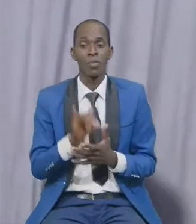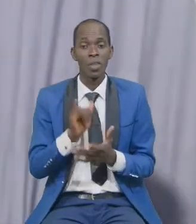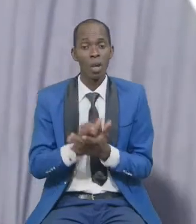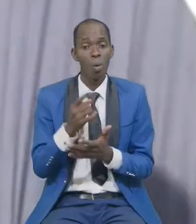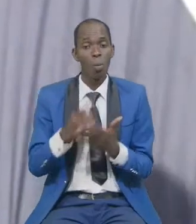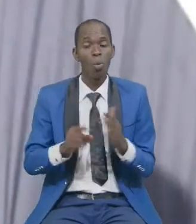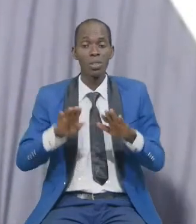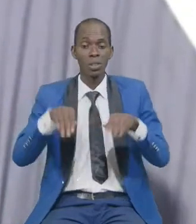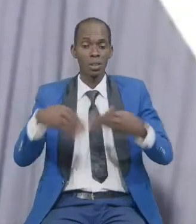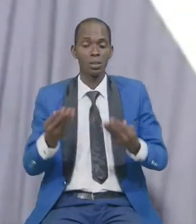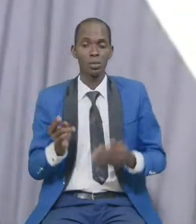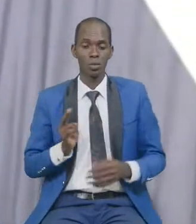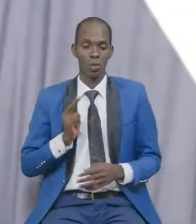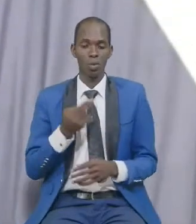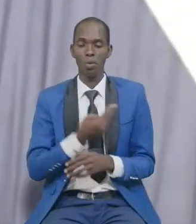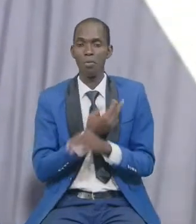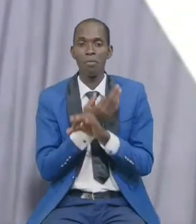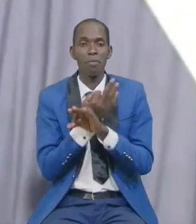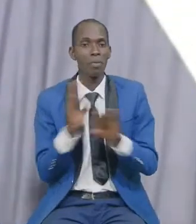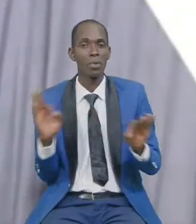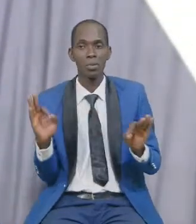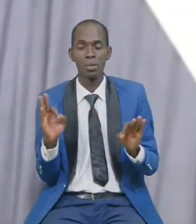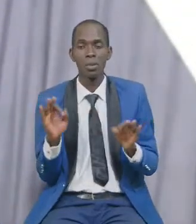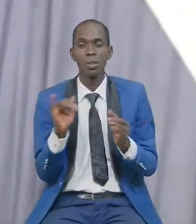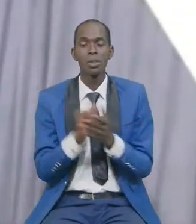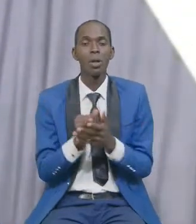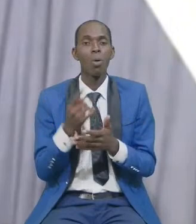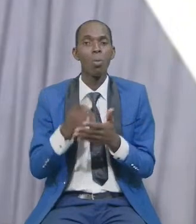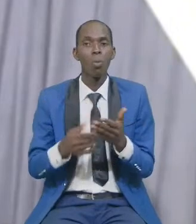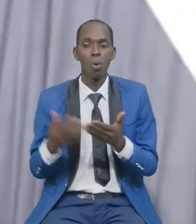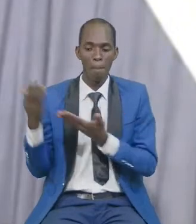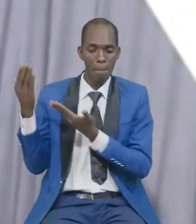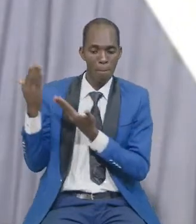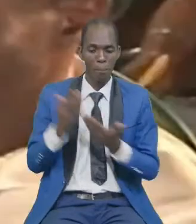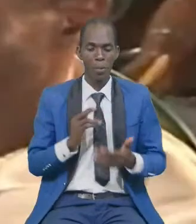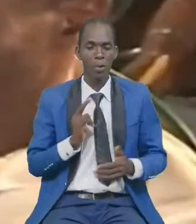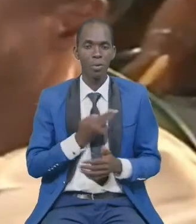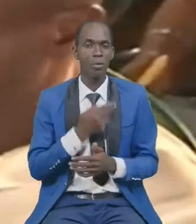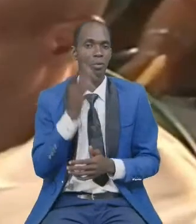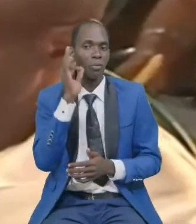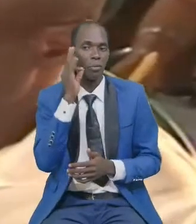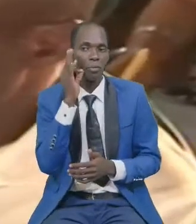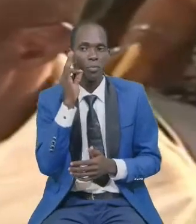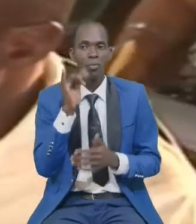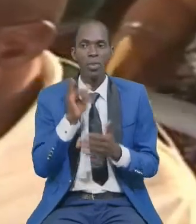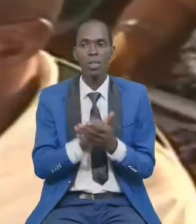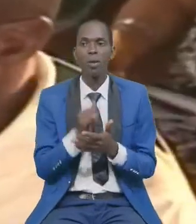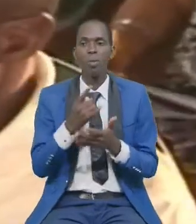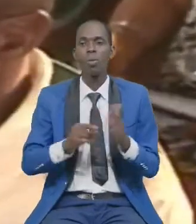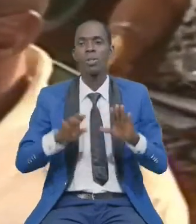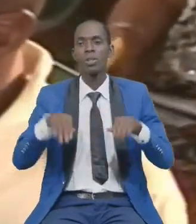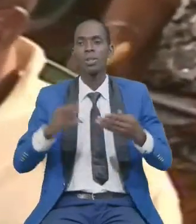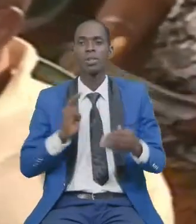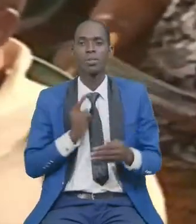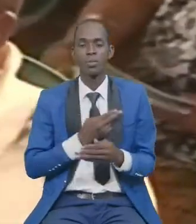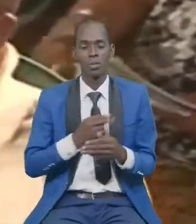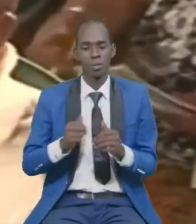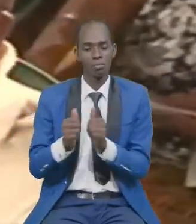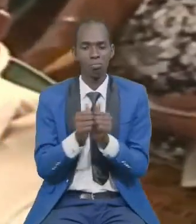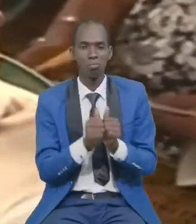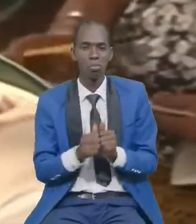us freedom. That's what brings us fruit. That's what gives us